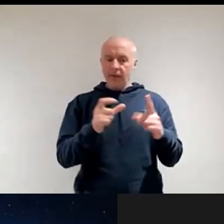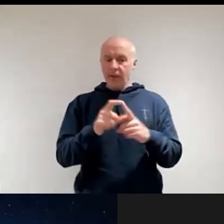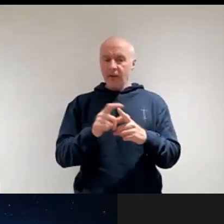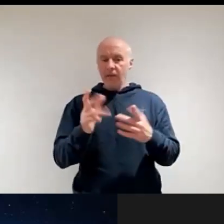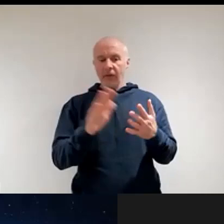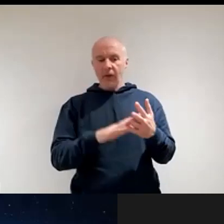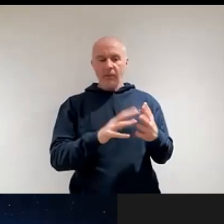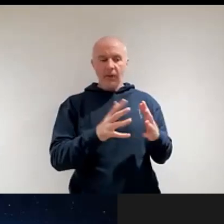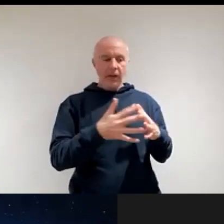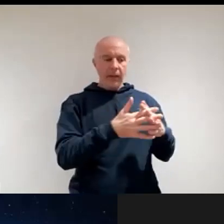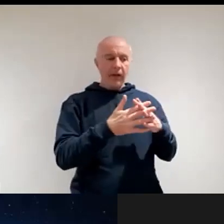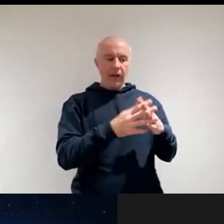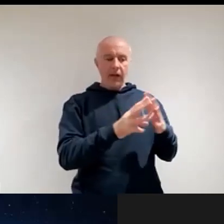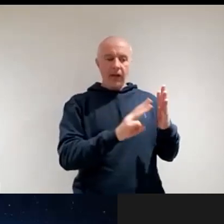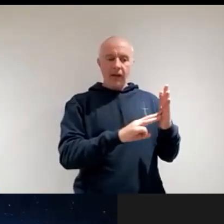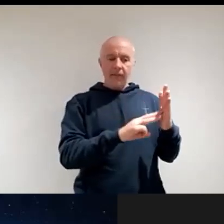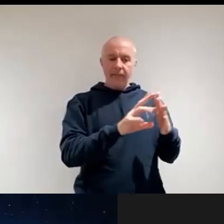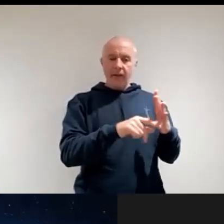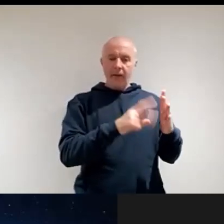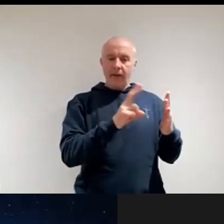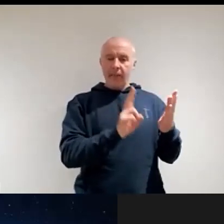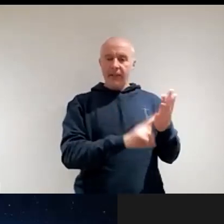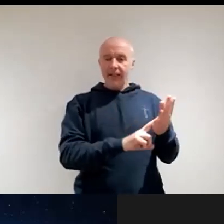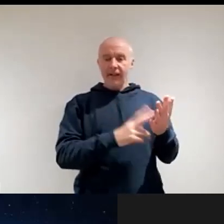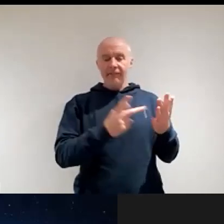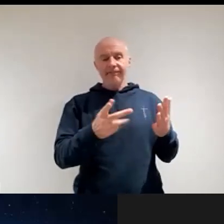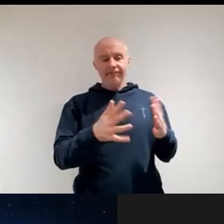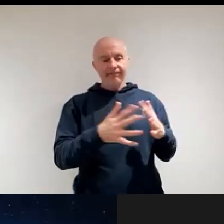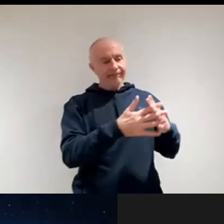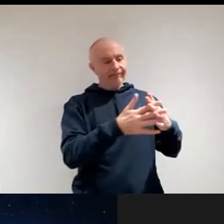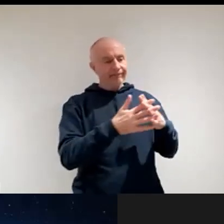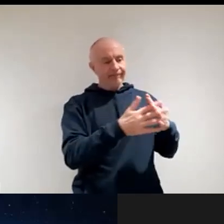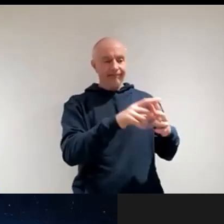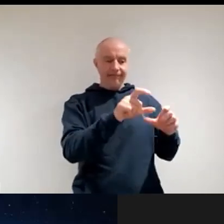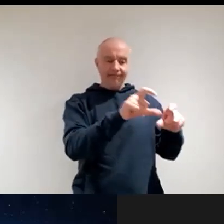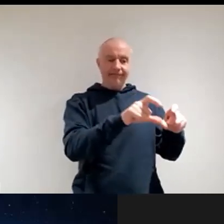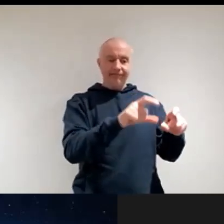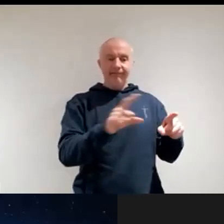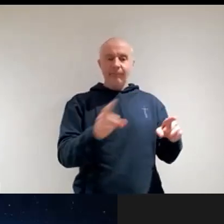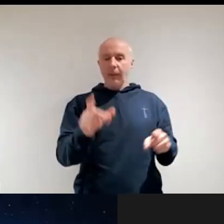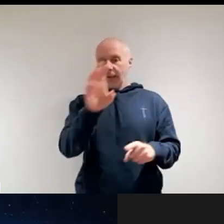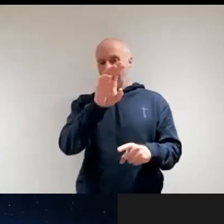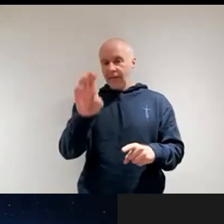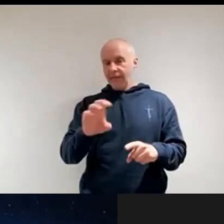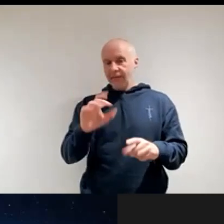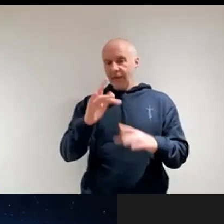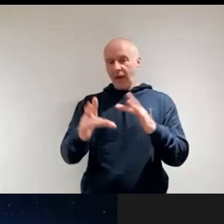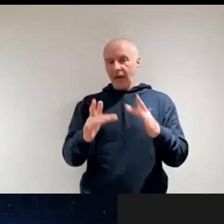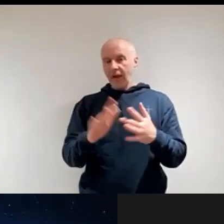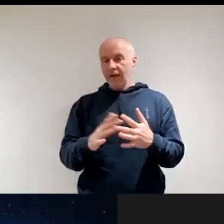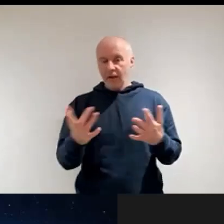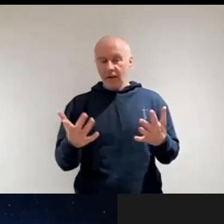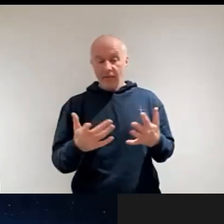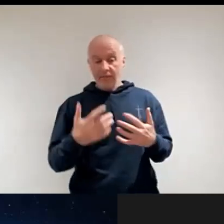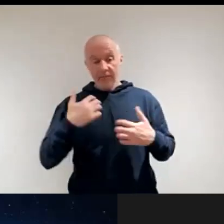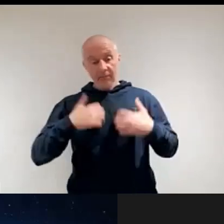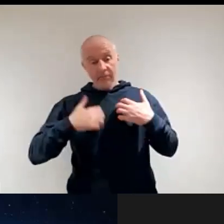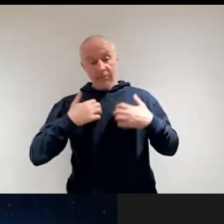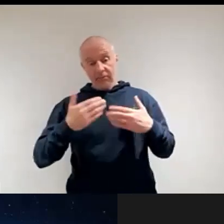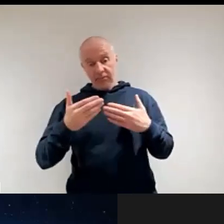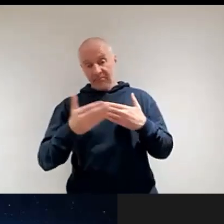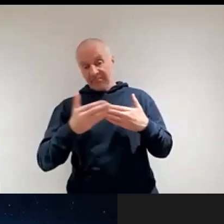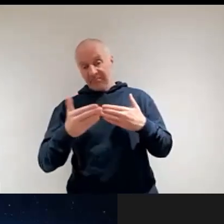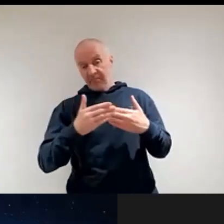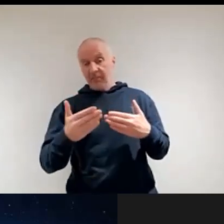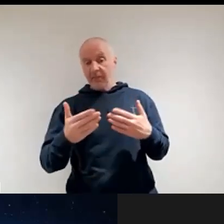As you may have gathered, given his location in the world, this will also be a virtual talk, but we are very much looking forward to a number